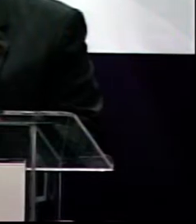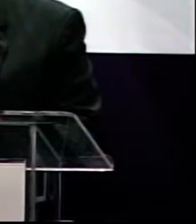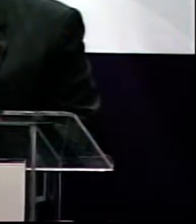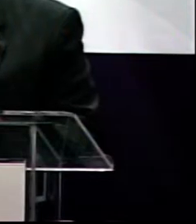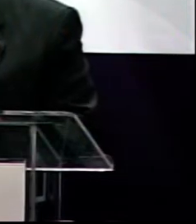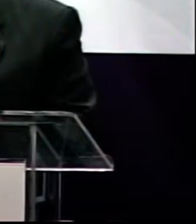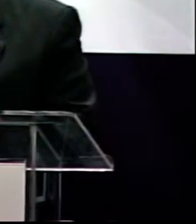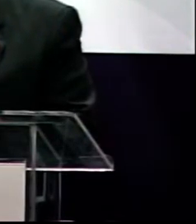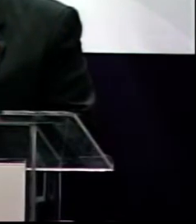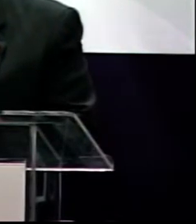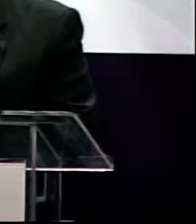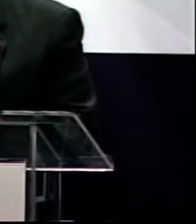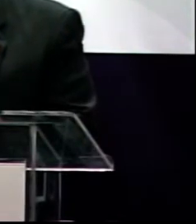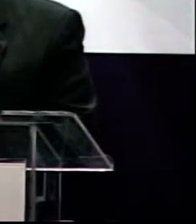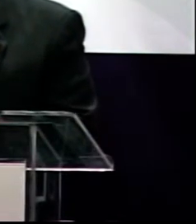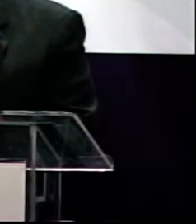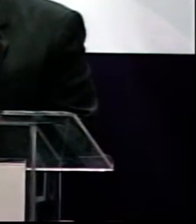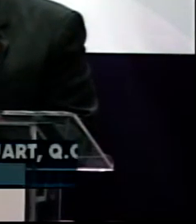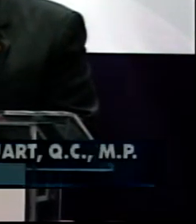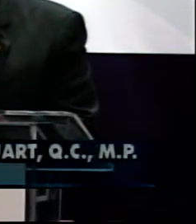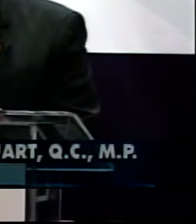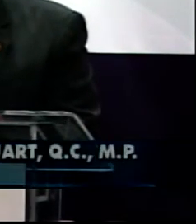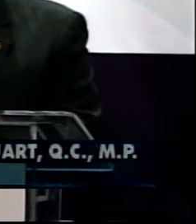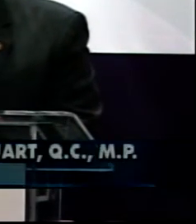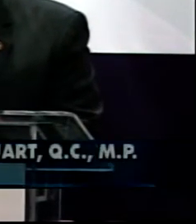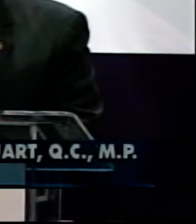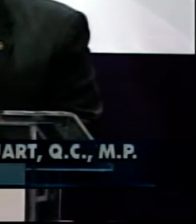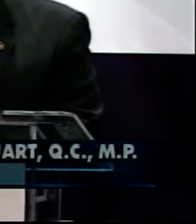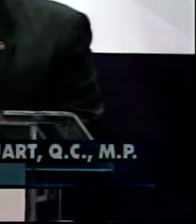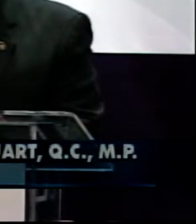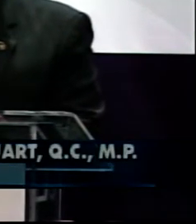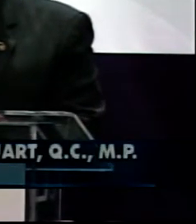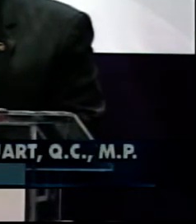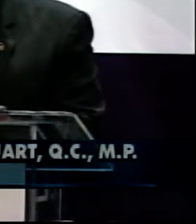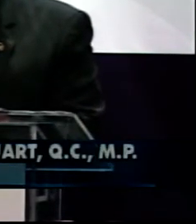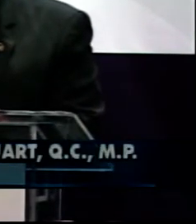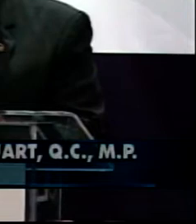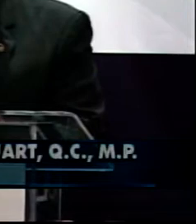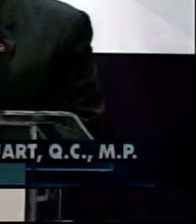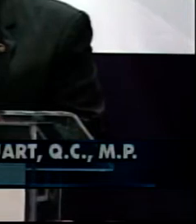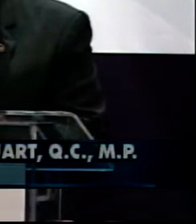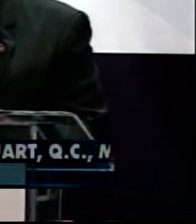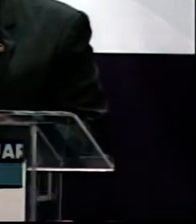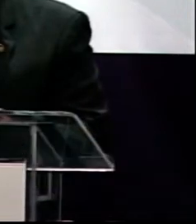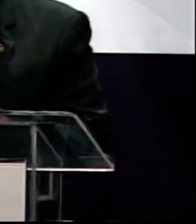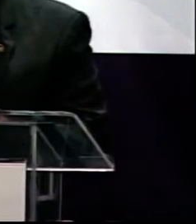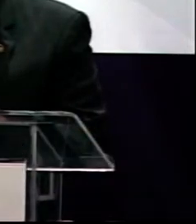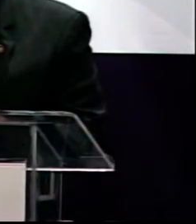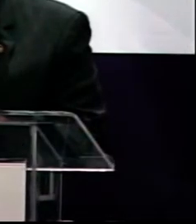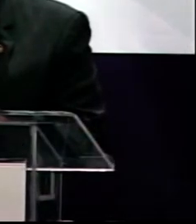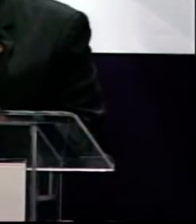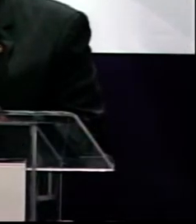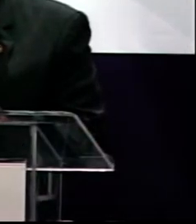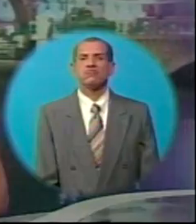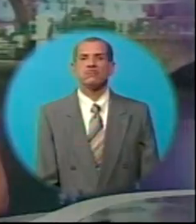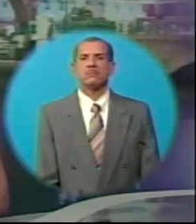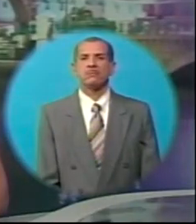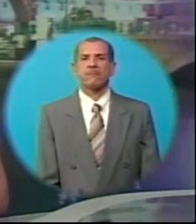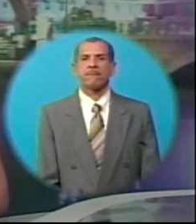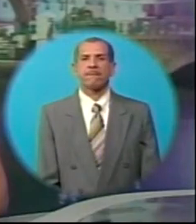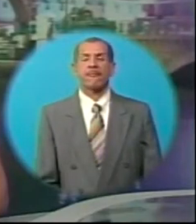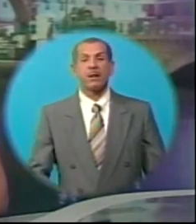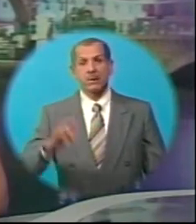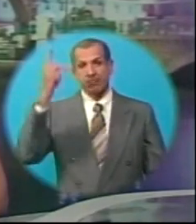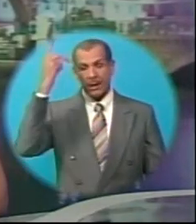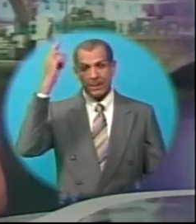will assist us in further modernizing and developing the sustainable energy sector. And the